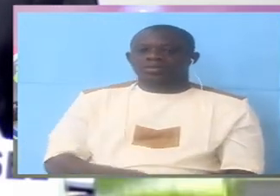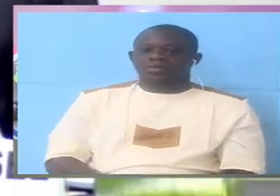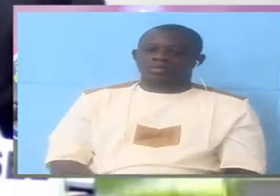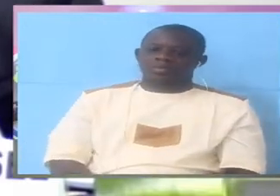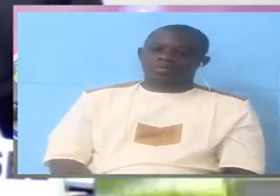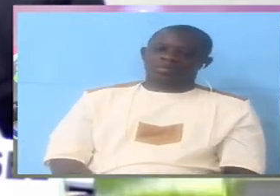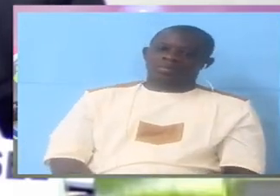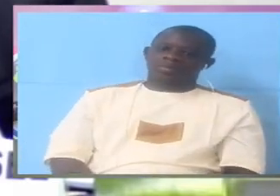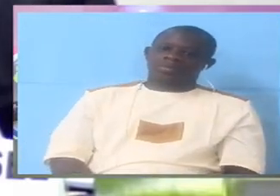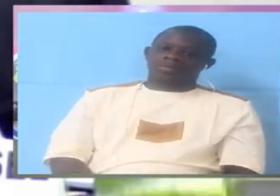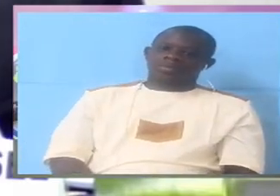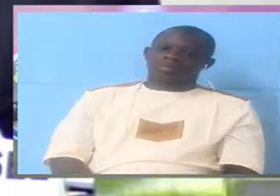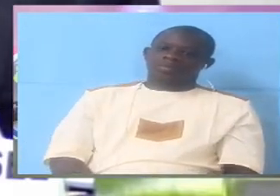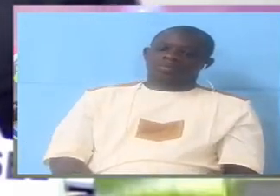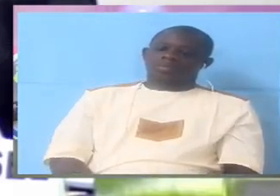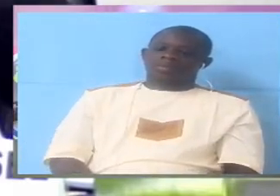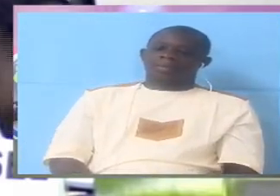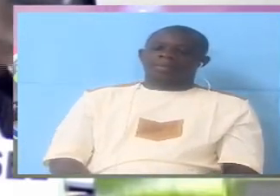Sorry. Council, do you have